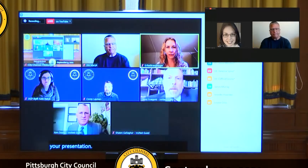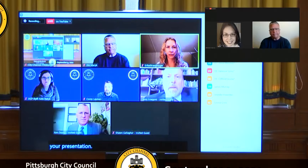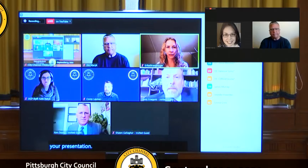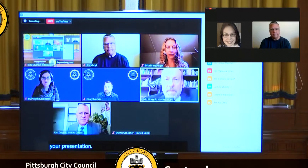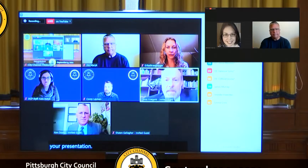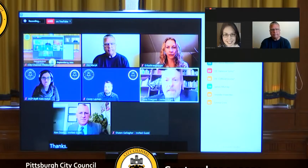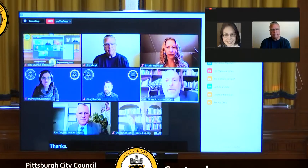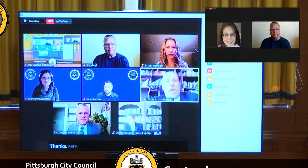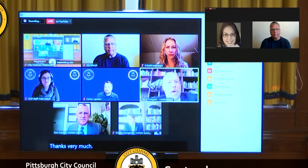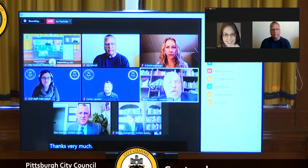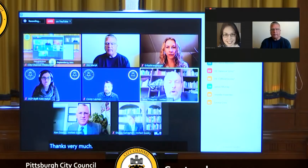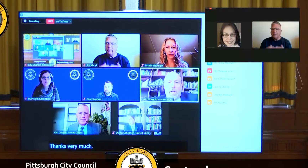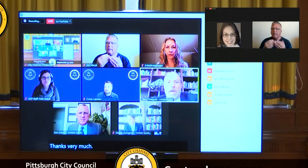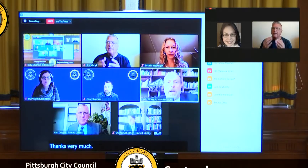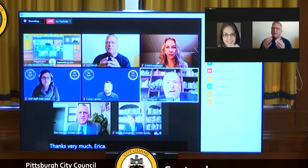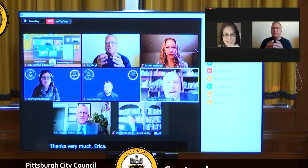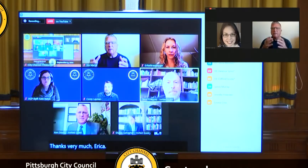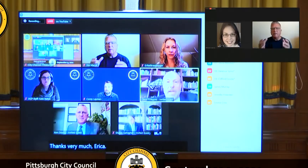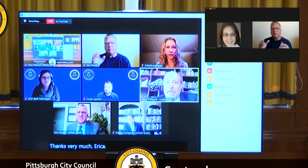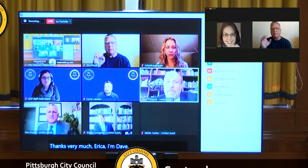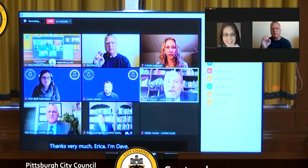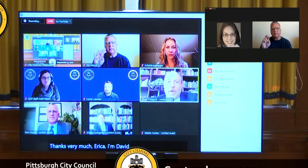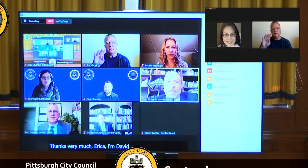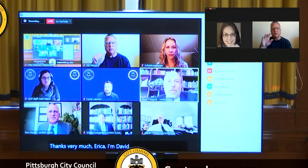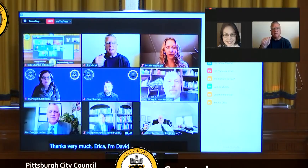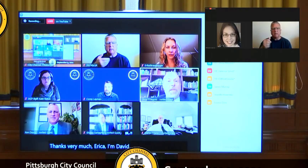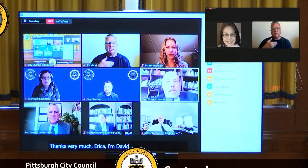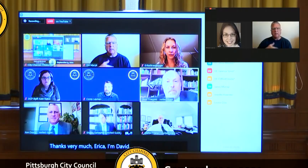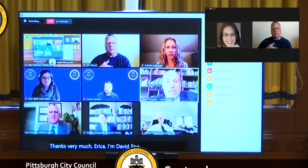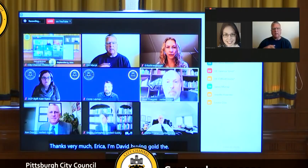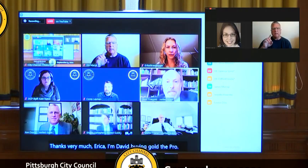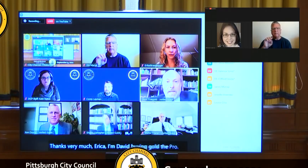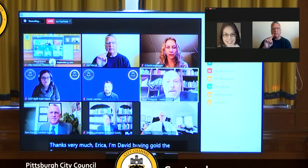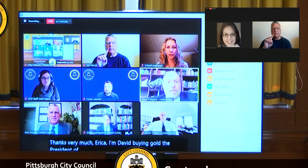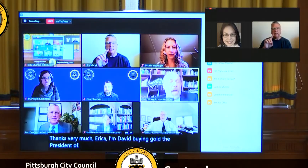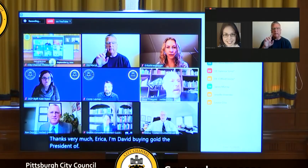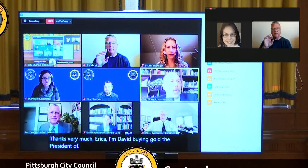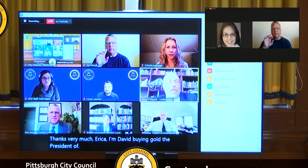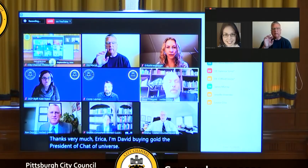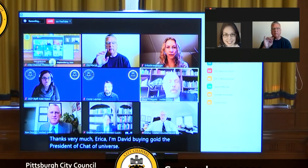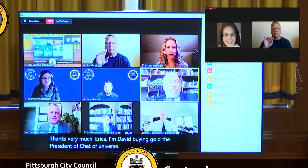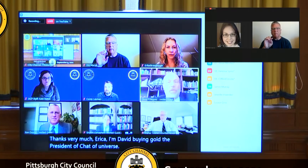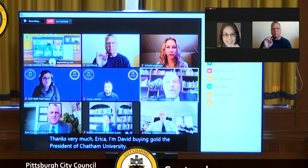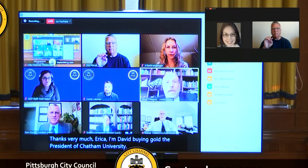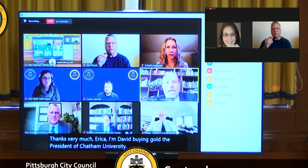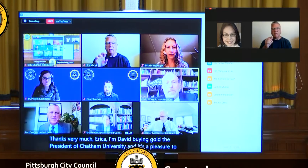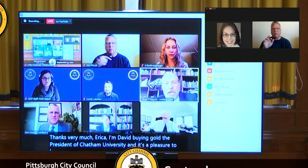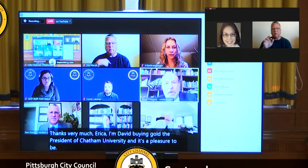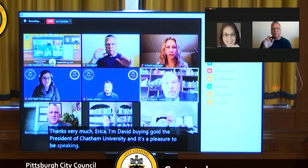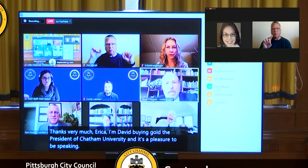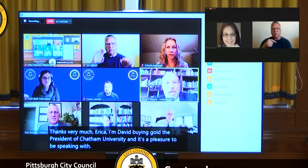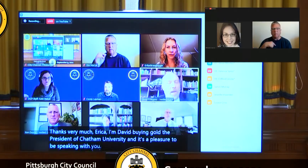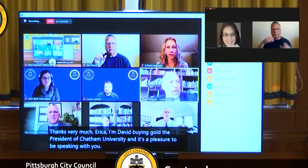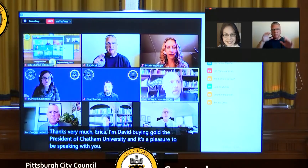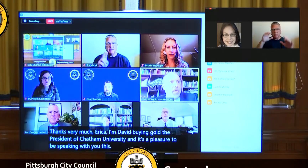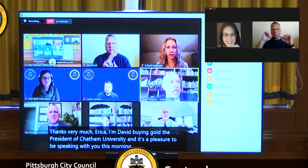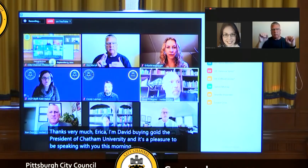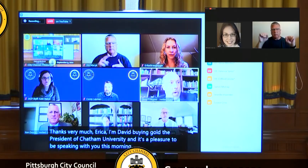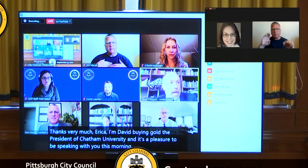Thanks very much, Erica. I'm David Feingold, the president of Chatham University, and it's a pleasure to be speaking with you this